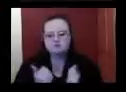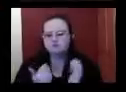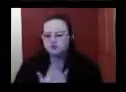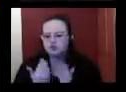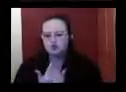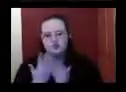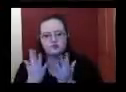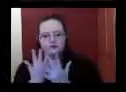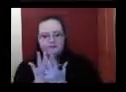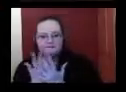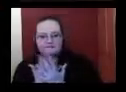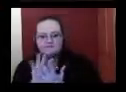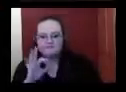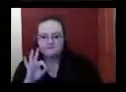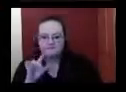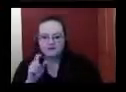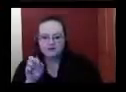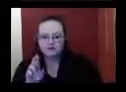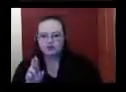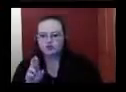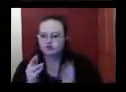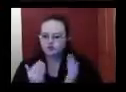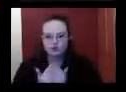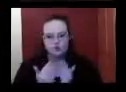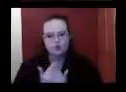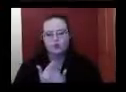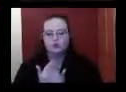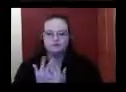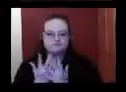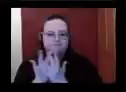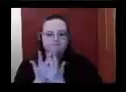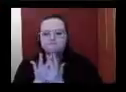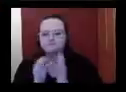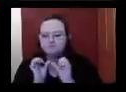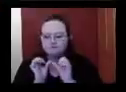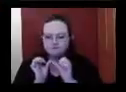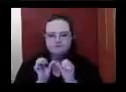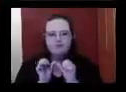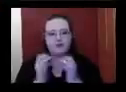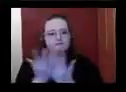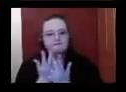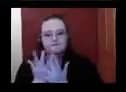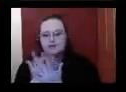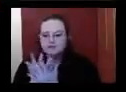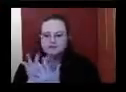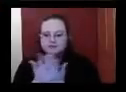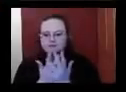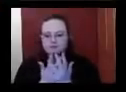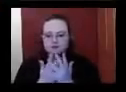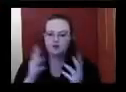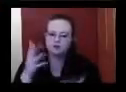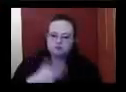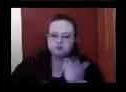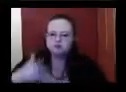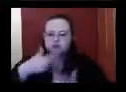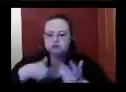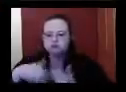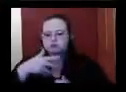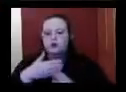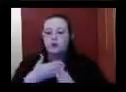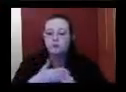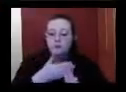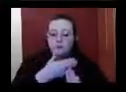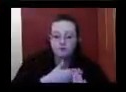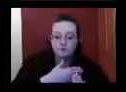are possible. We'll continue as we did last year to run our ventilation equipment before and after